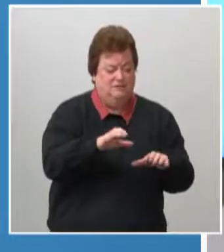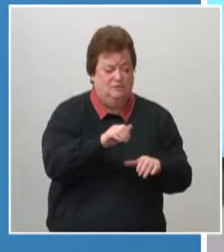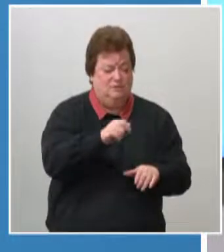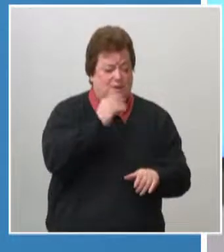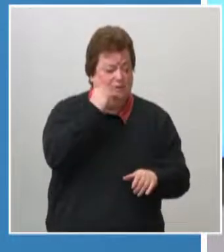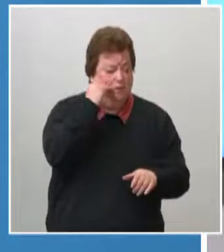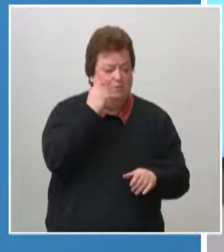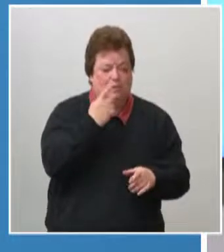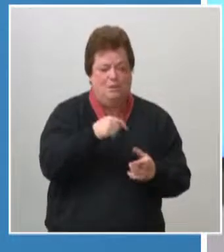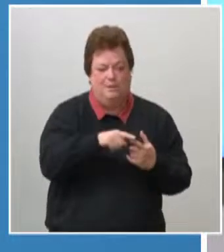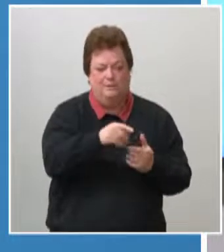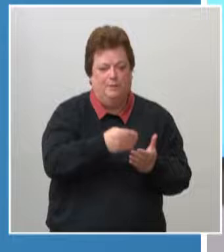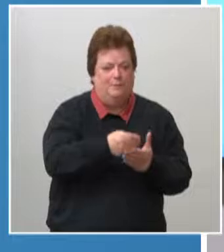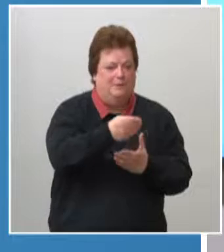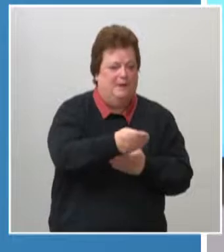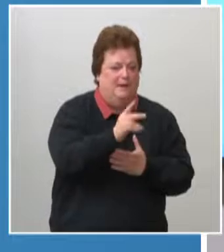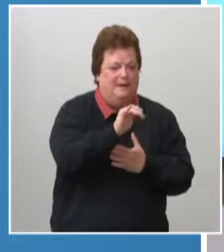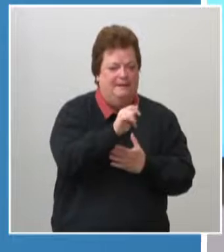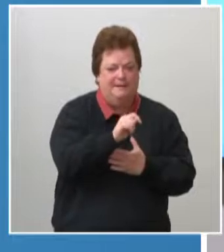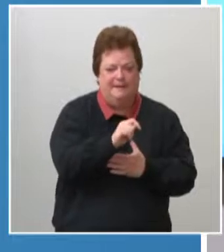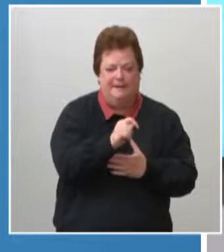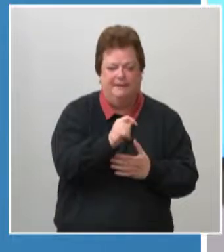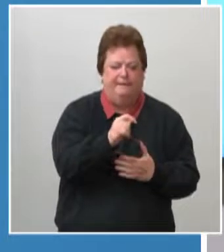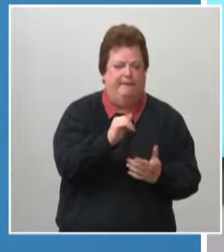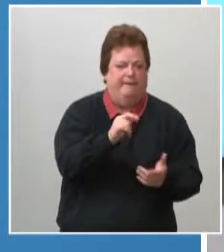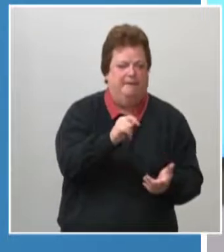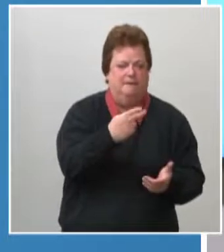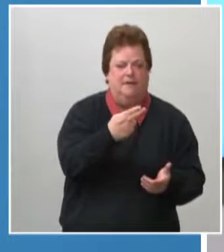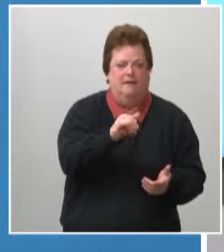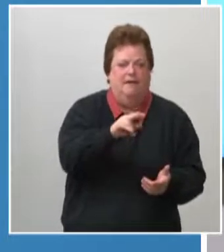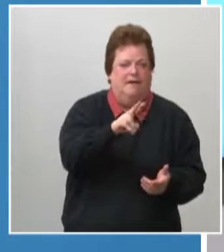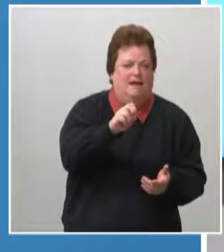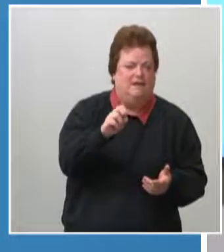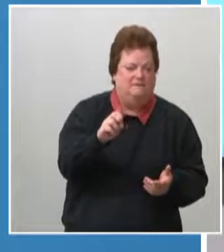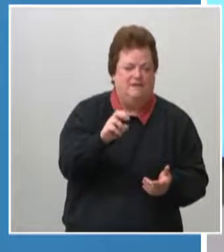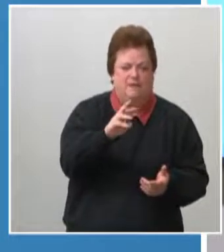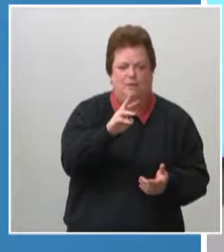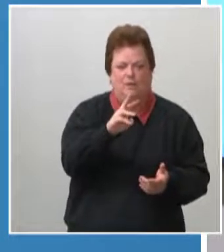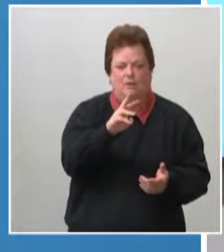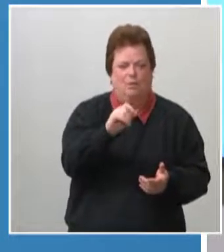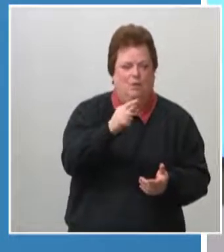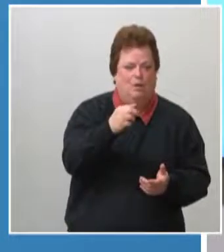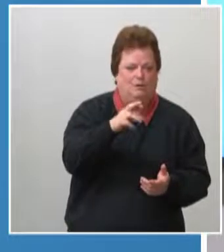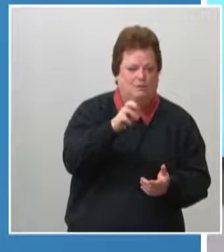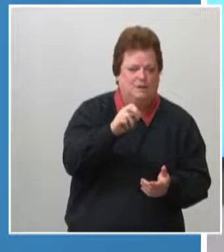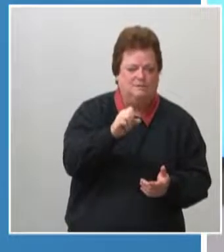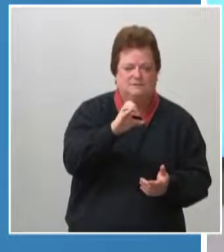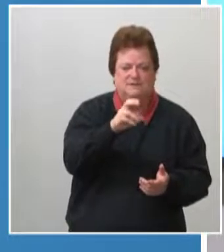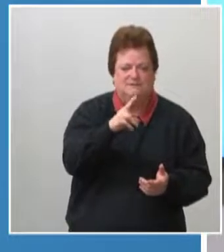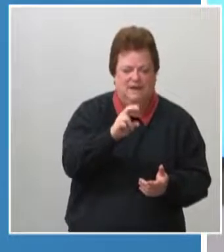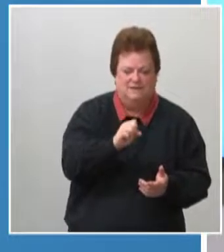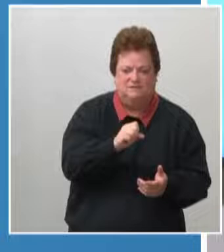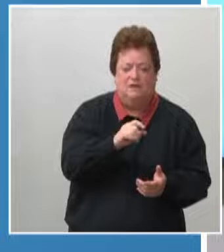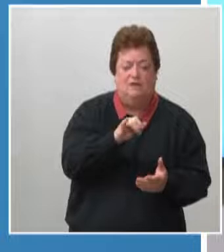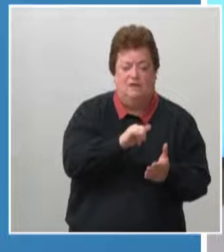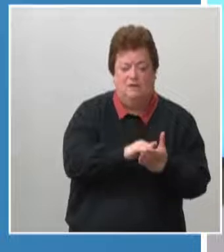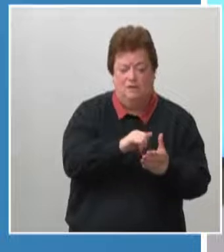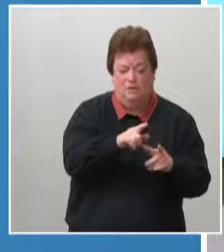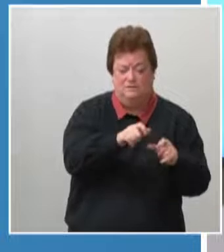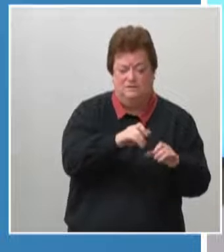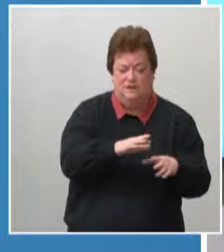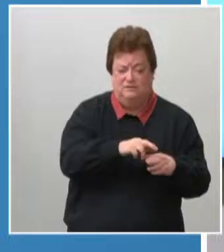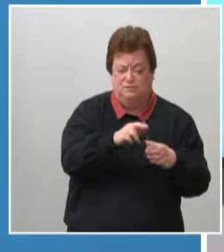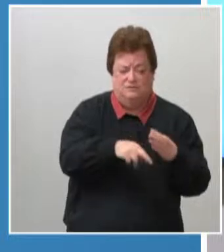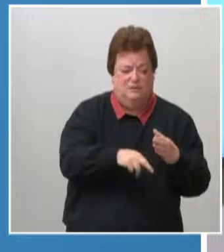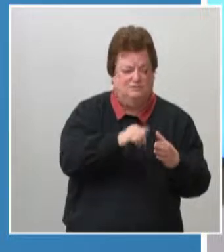when you buy a kit at, I'm going to say Hy-Vee or Walgreens or CVS, those test results do